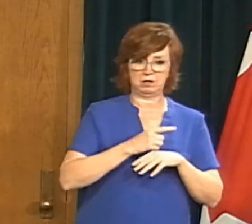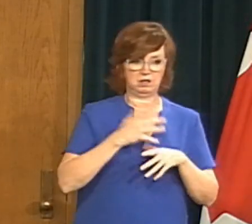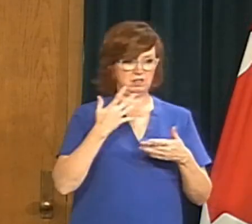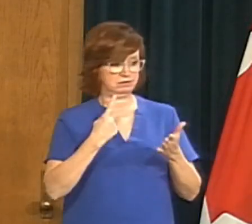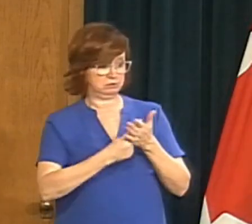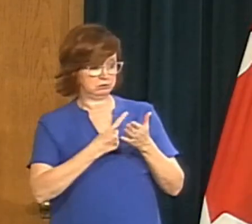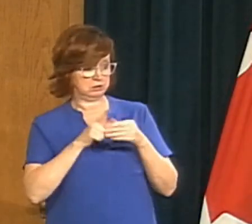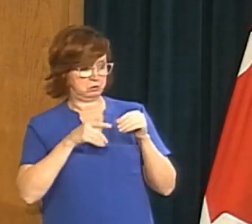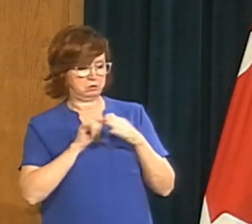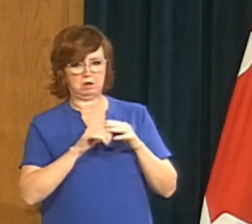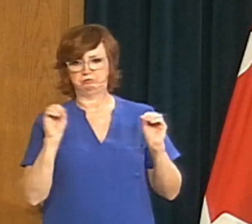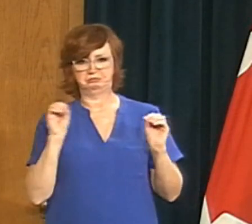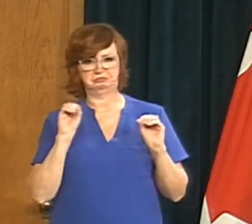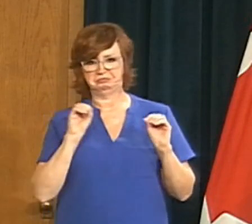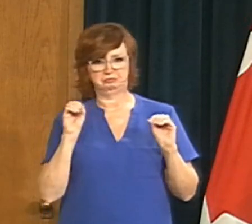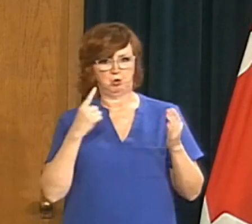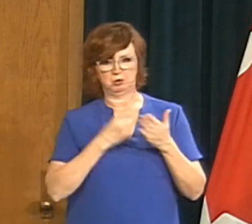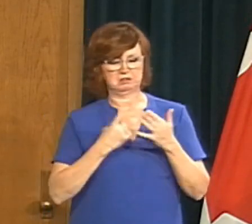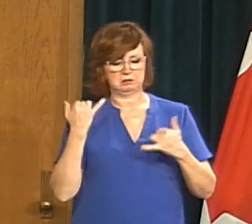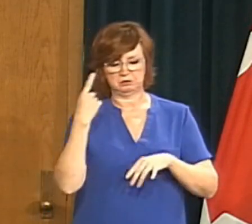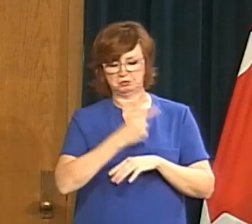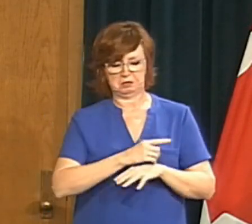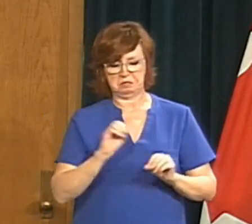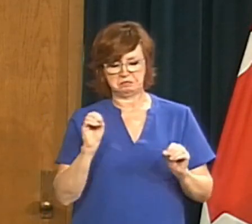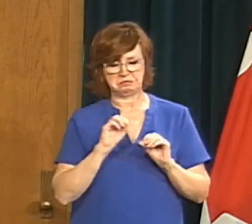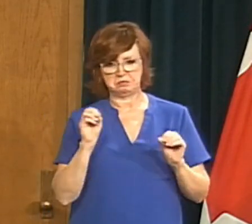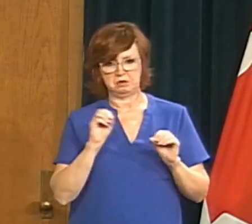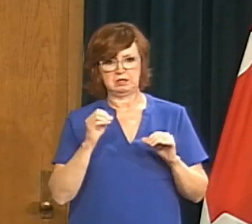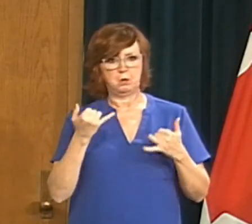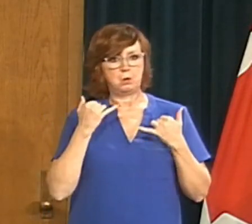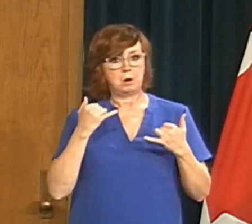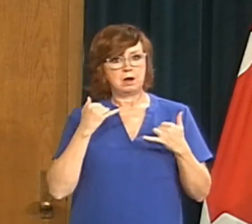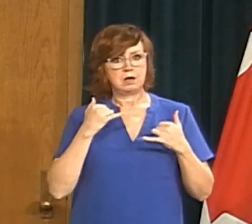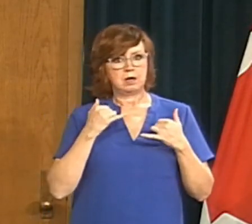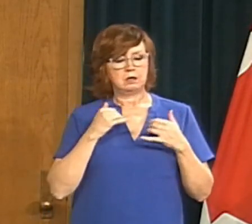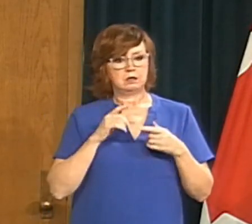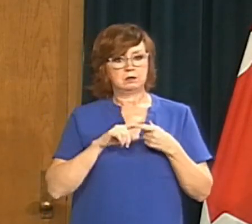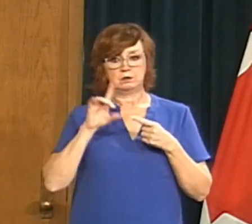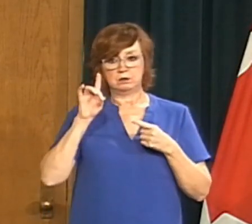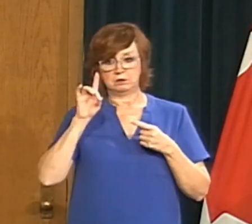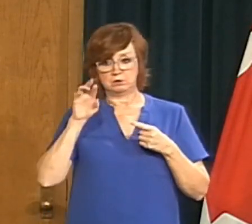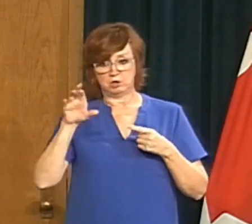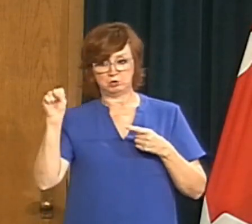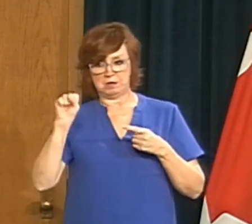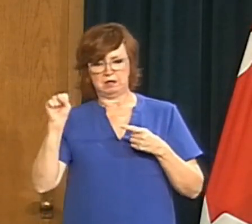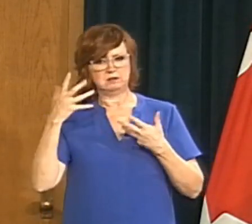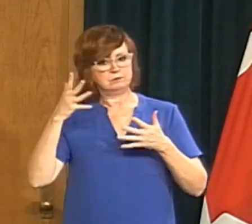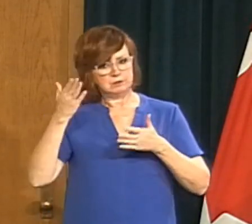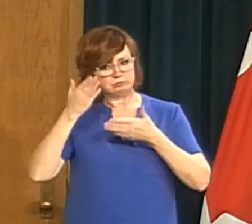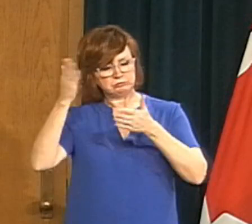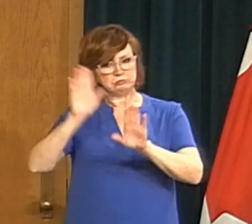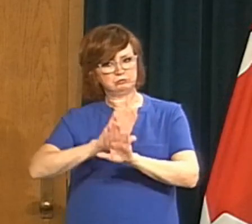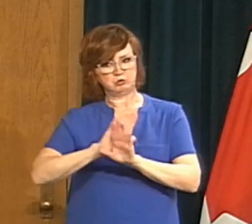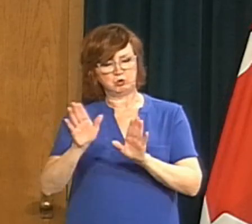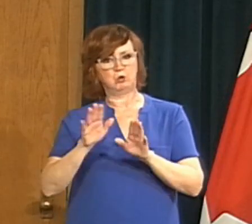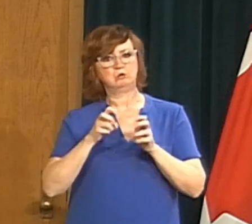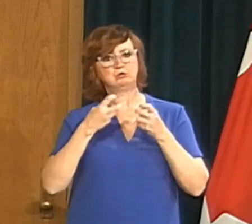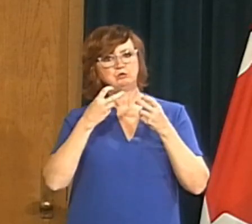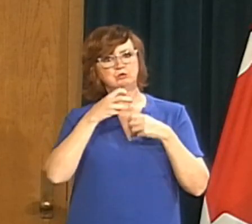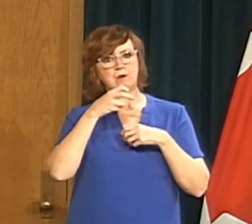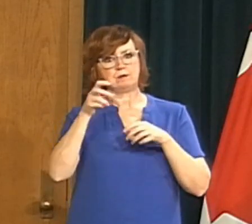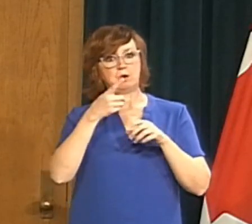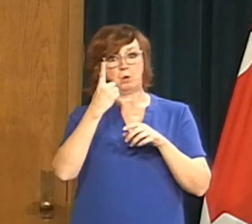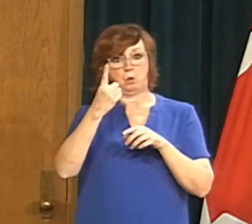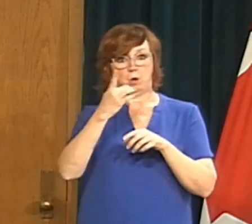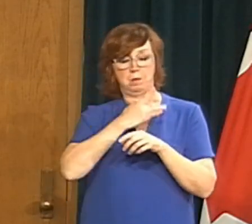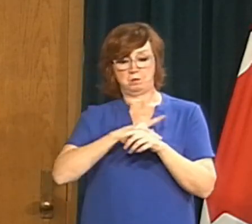say, the interprovincial travel is not being recommended by Dr. Shahab. We have had cases that